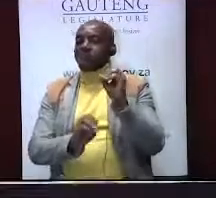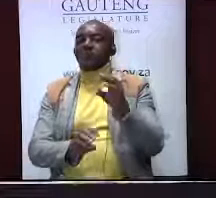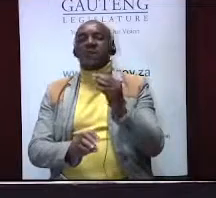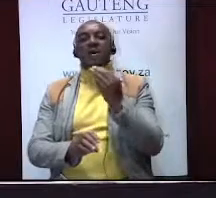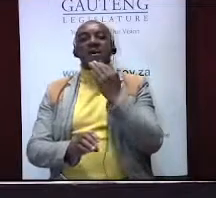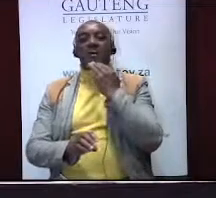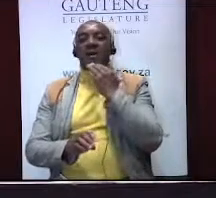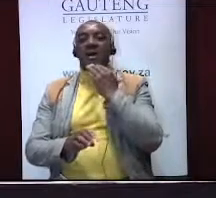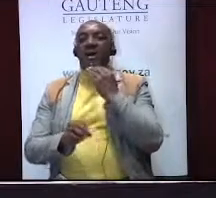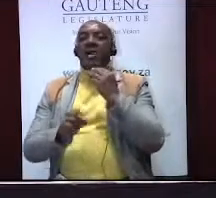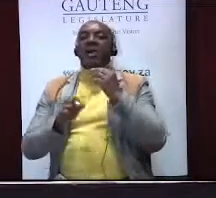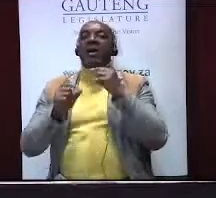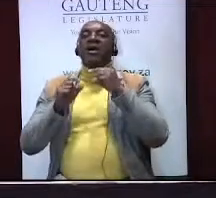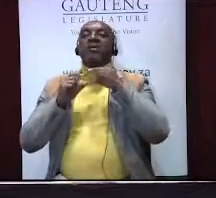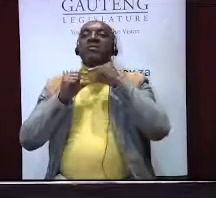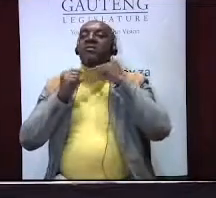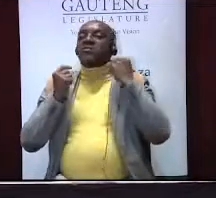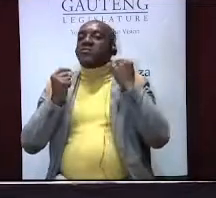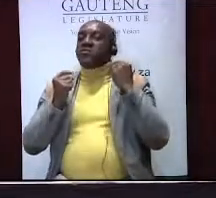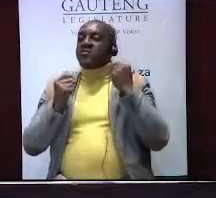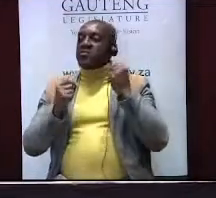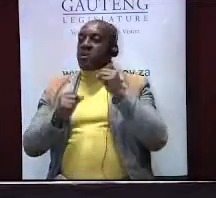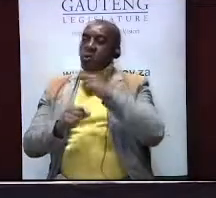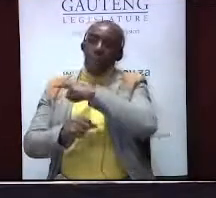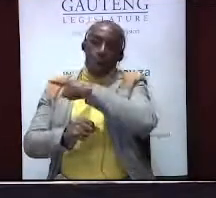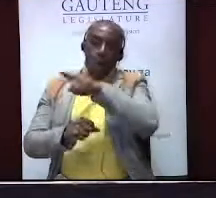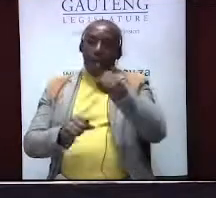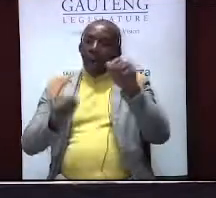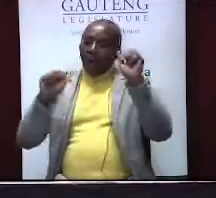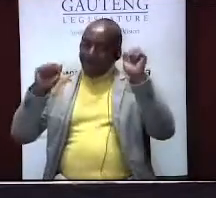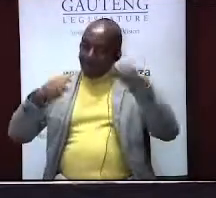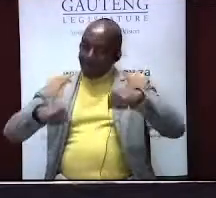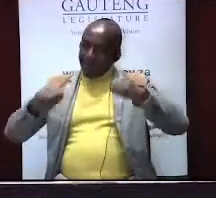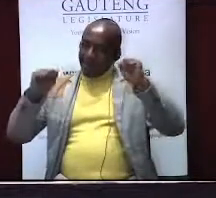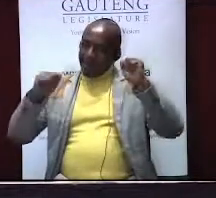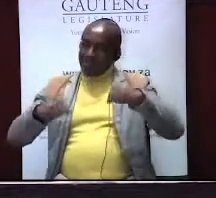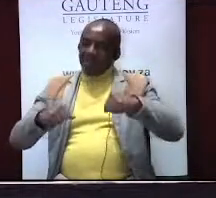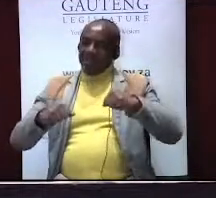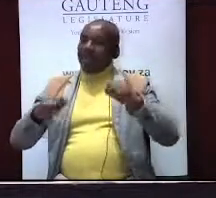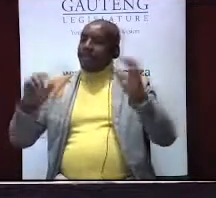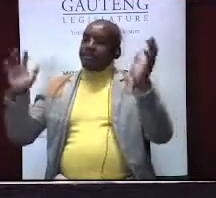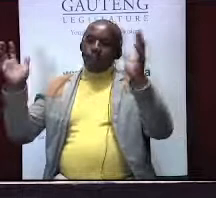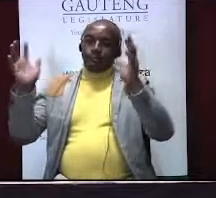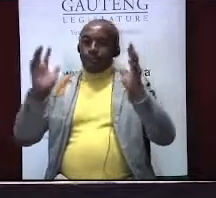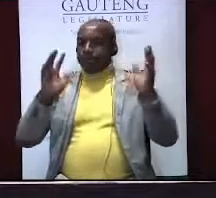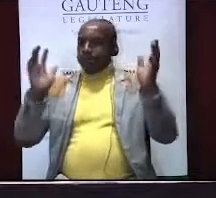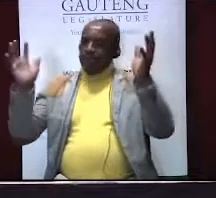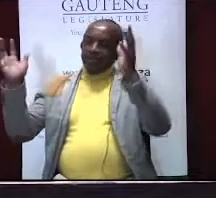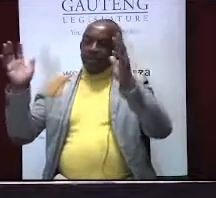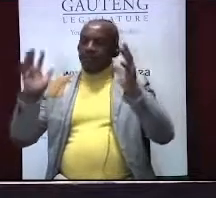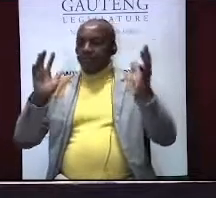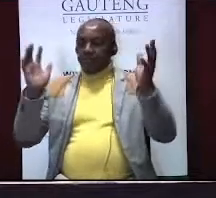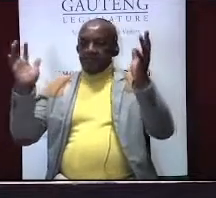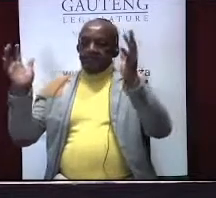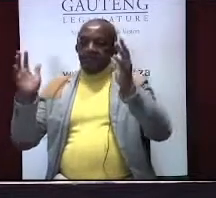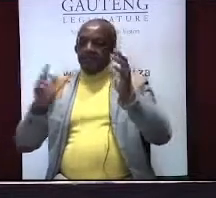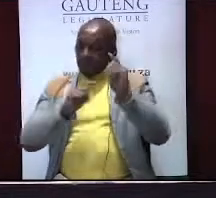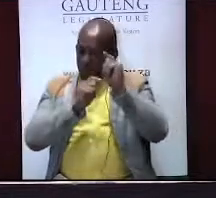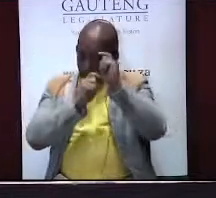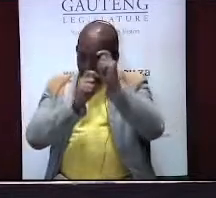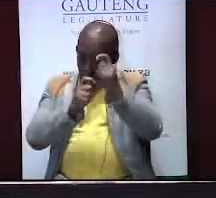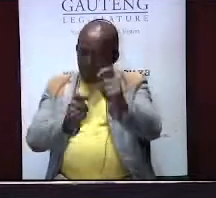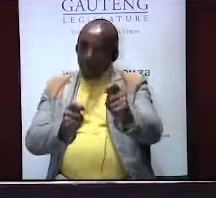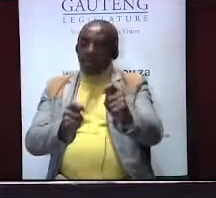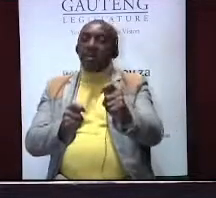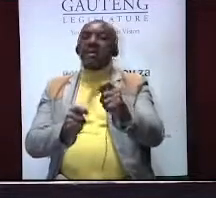agree? Very inspirational, very powerful. A big round of applause for Honorable Pastor